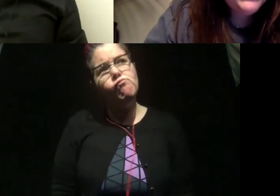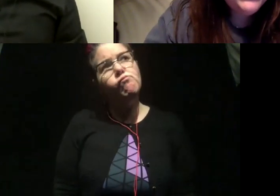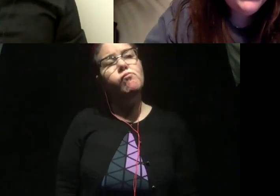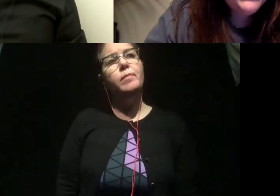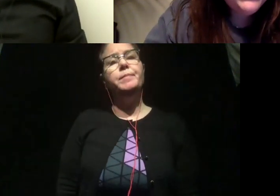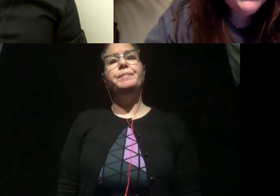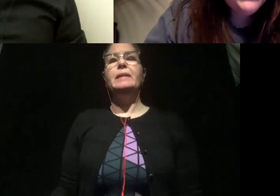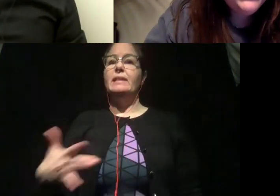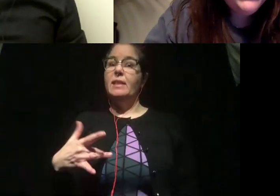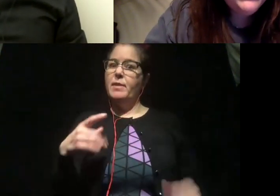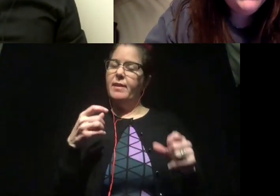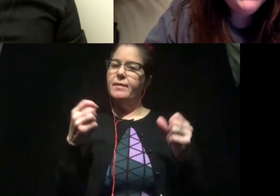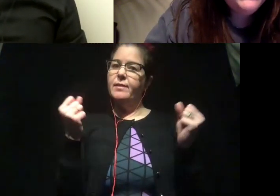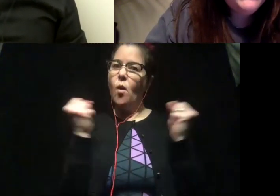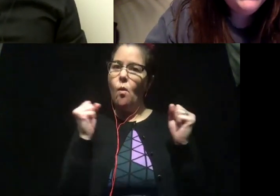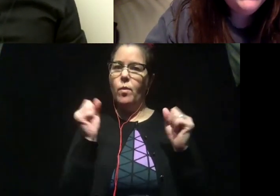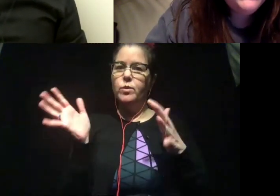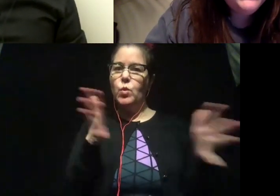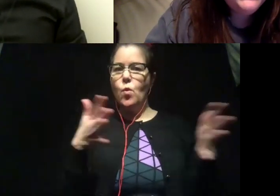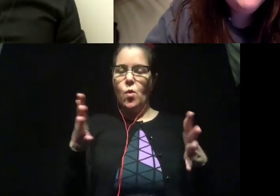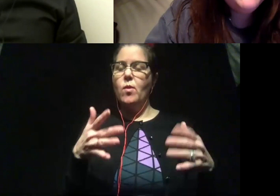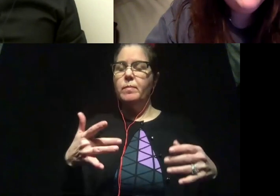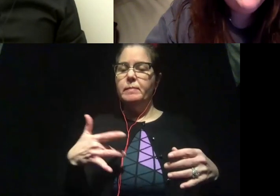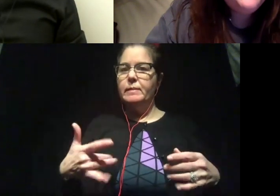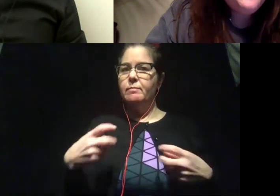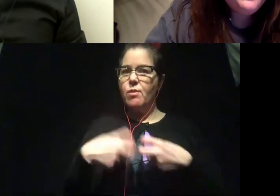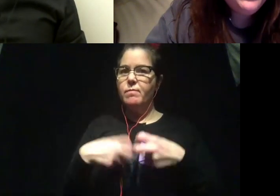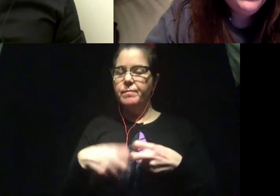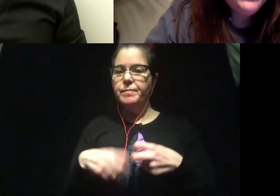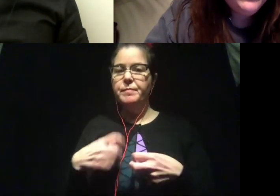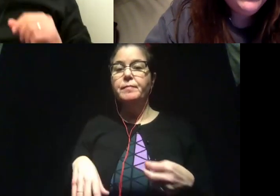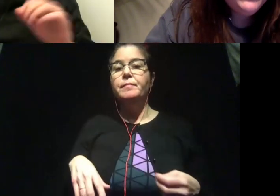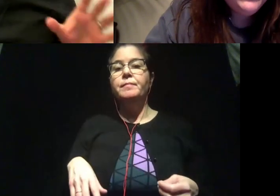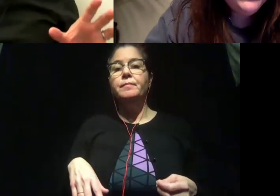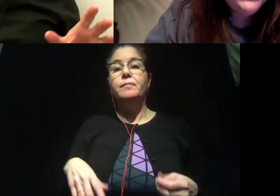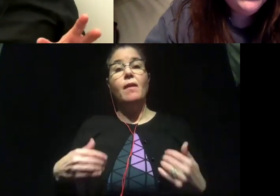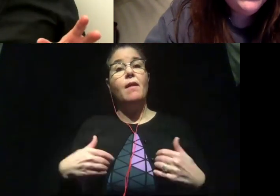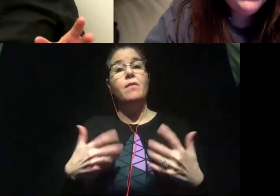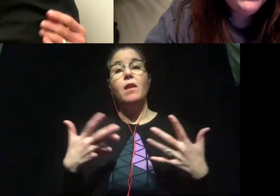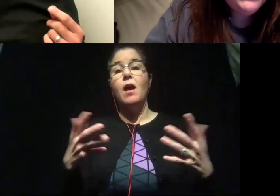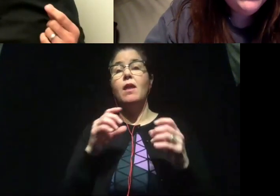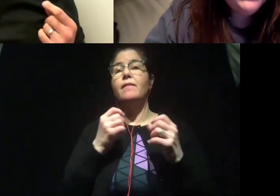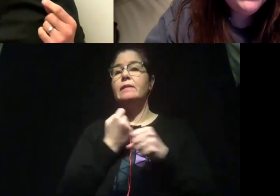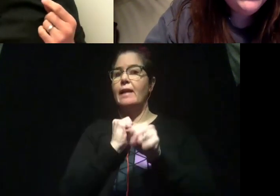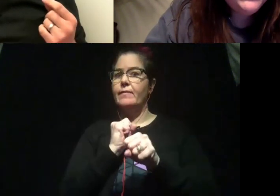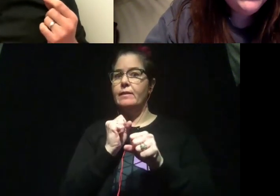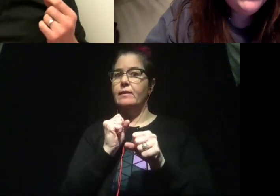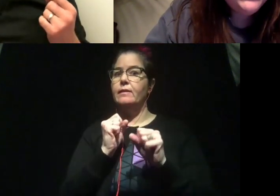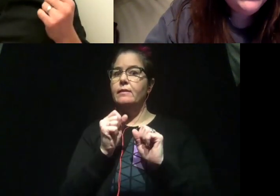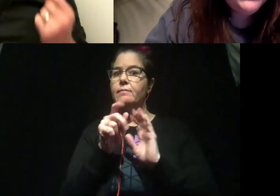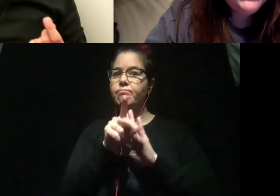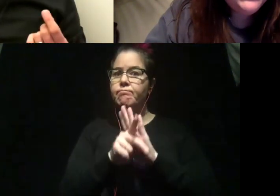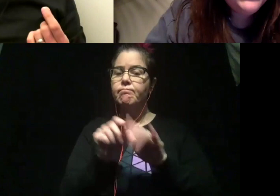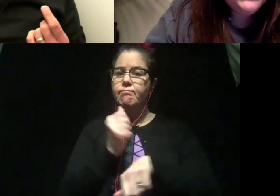It's generally the cold and the storms that really get us into trouble. And we have a lot of safety precautions. So when